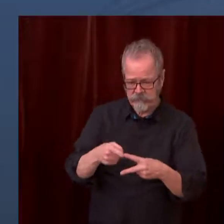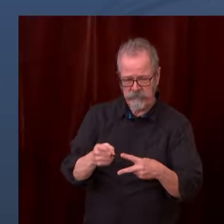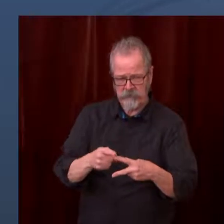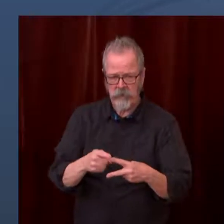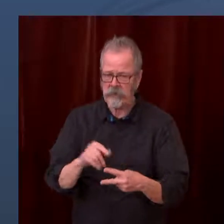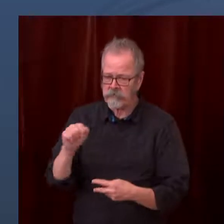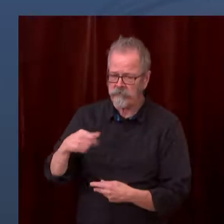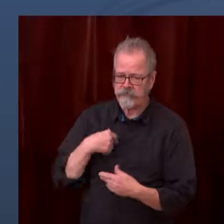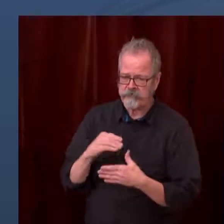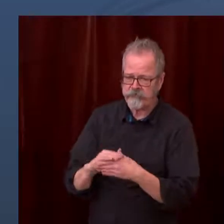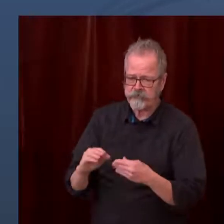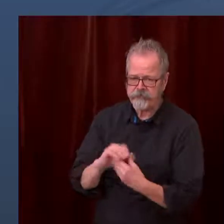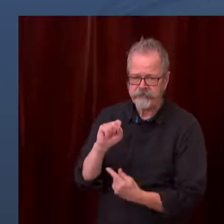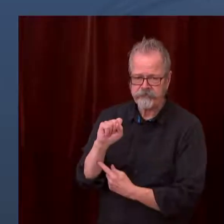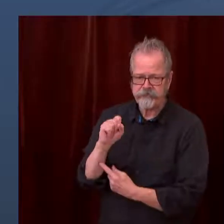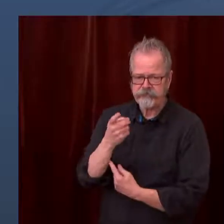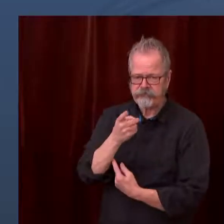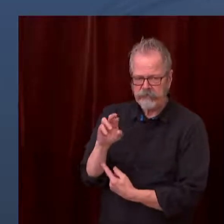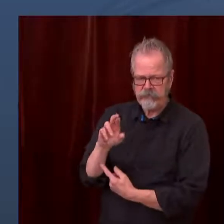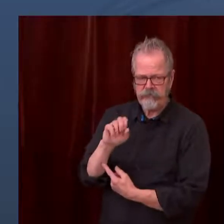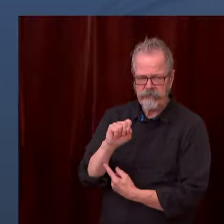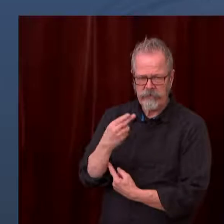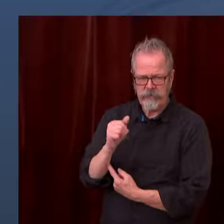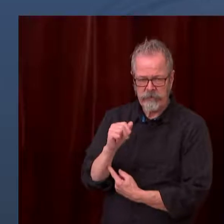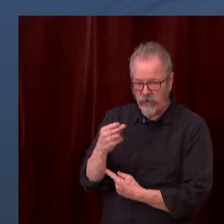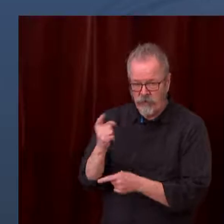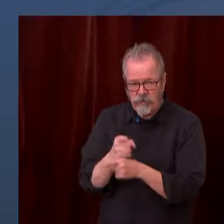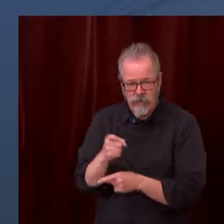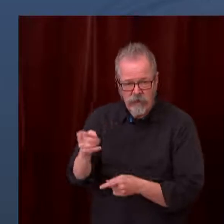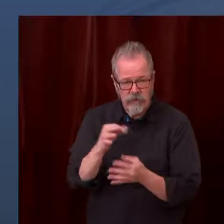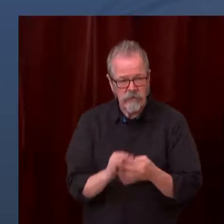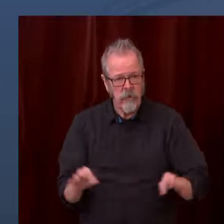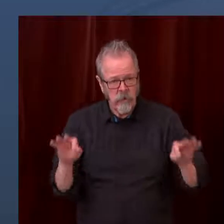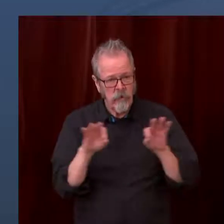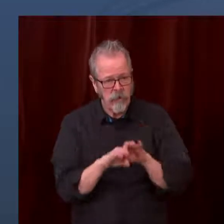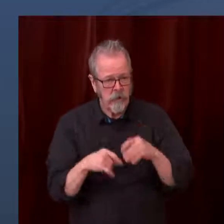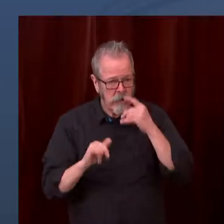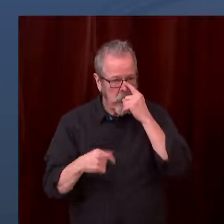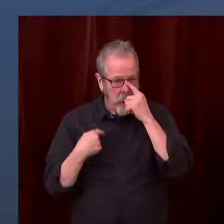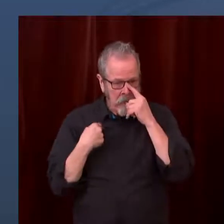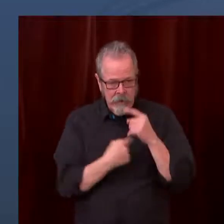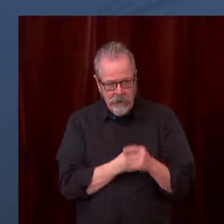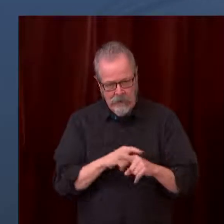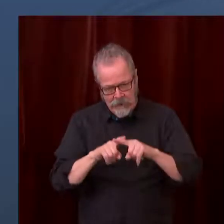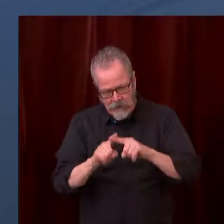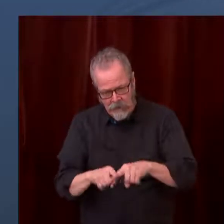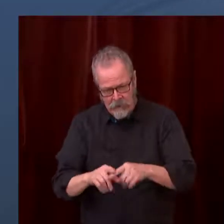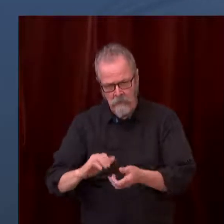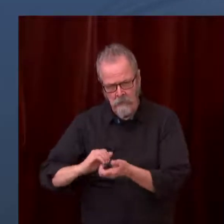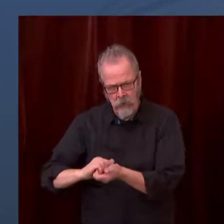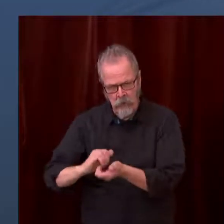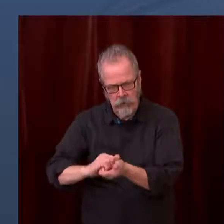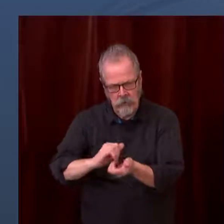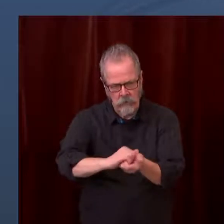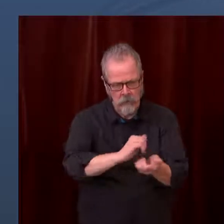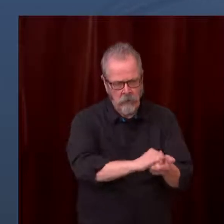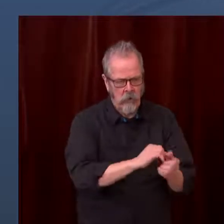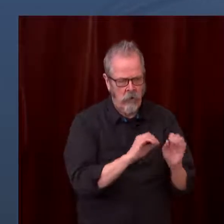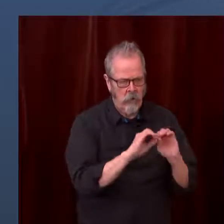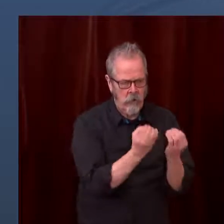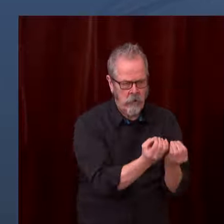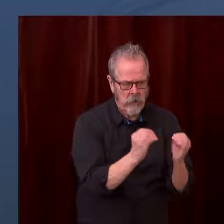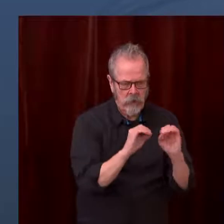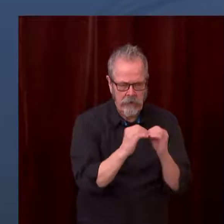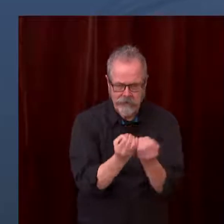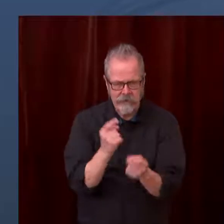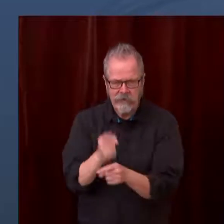leaning on our local partners who are, again, are just really doing just an amazing amount of work on the community level.